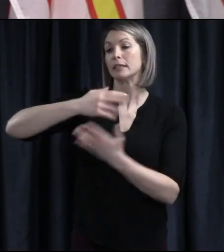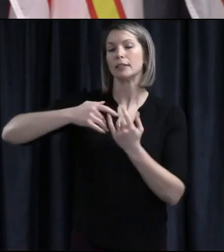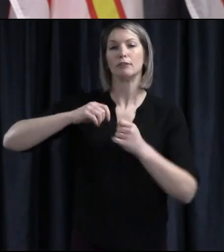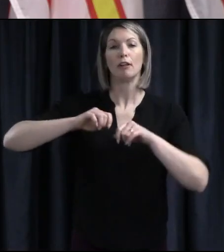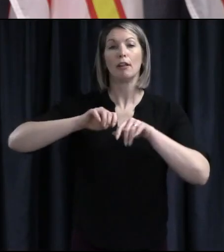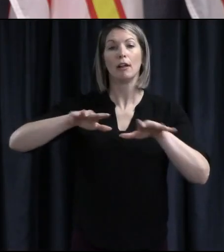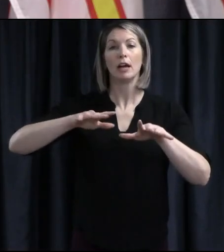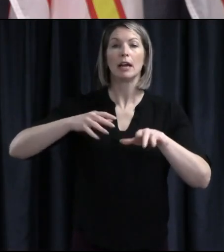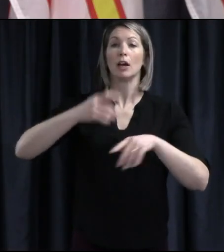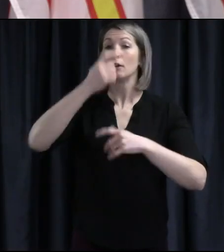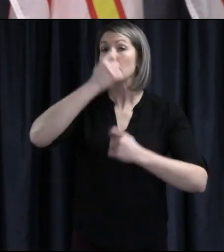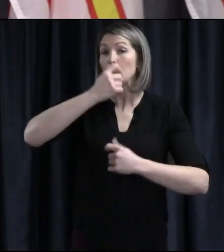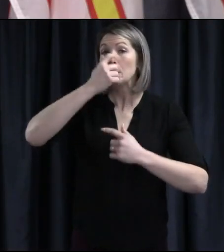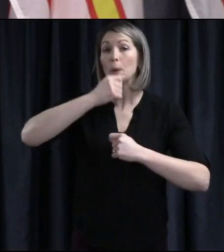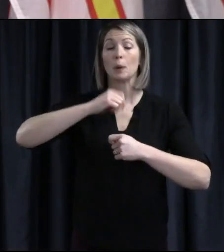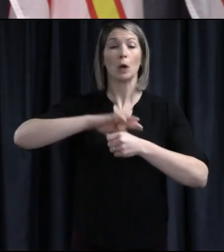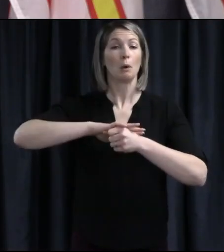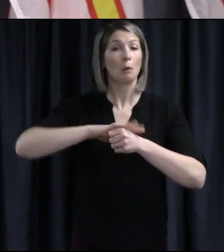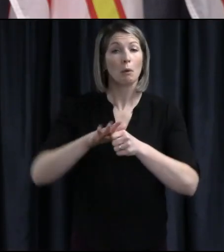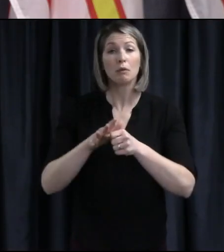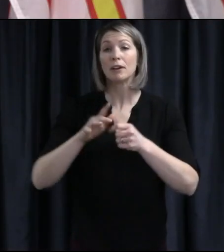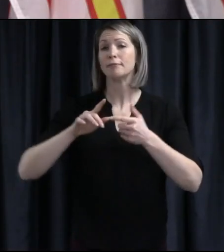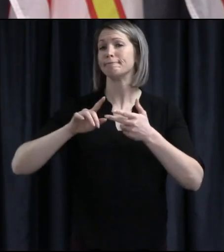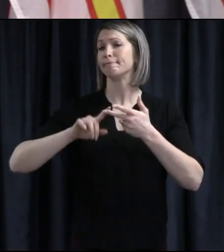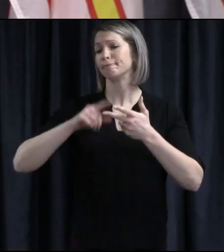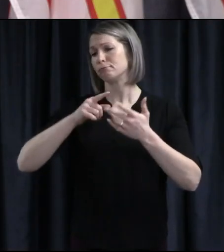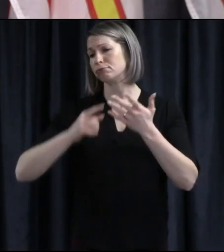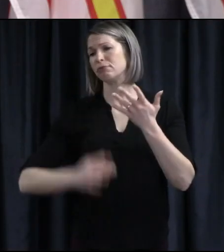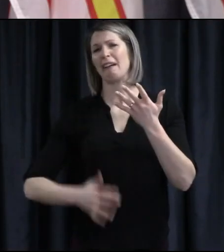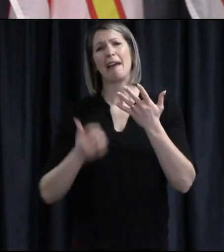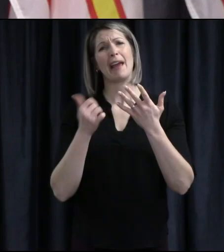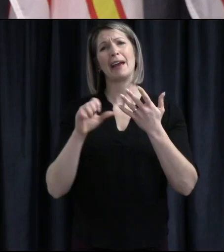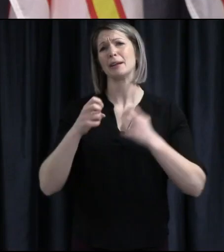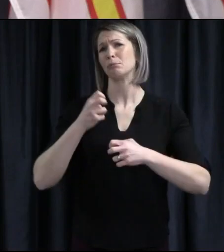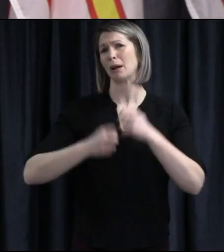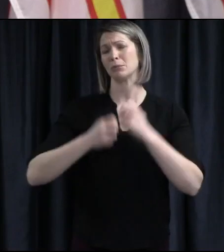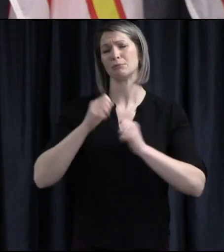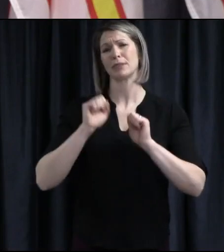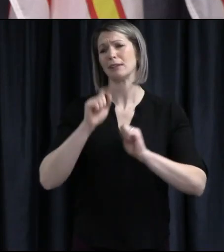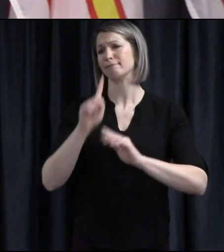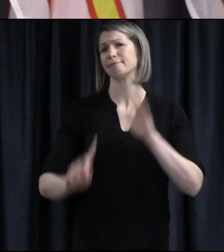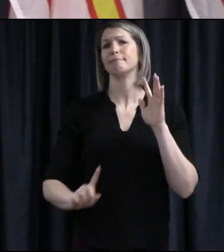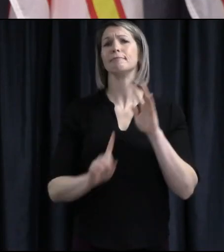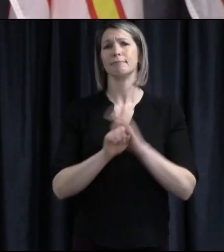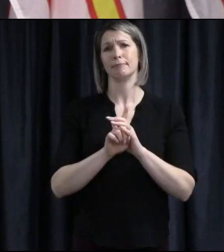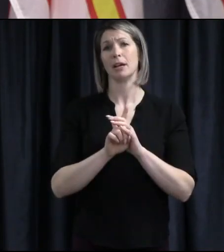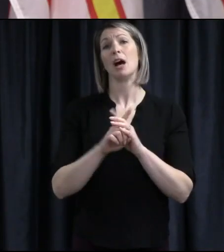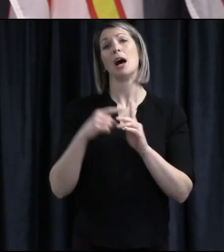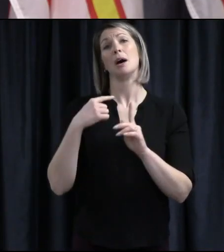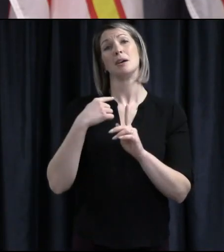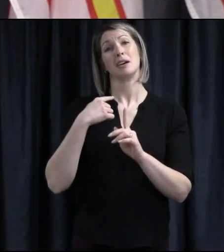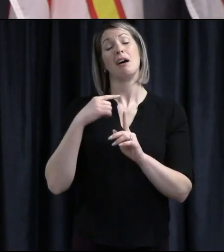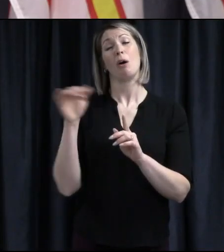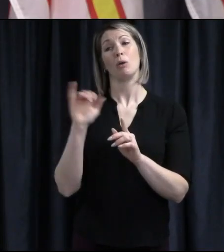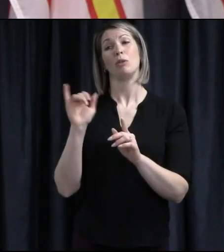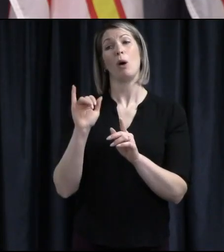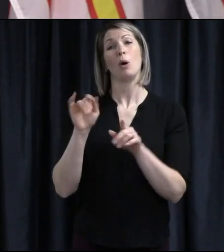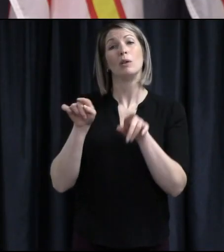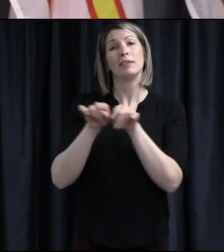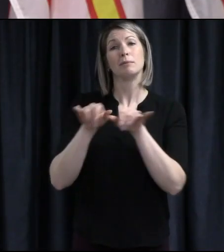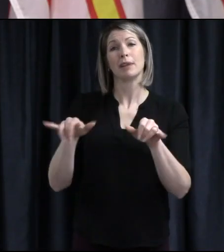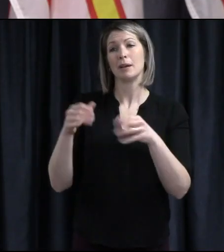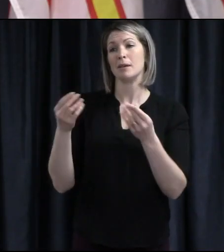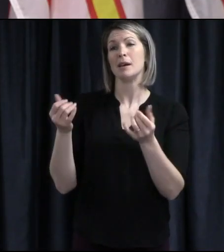COVID, but any respiratory virus. And it is difficult to clean these materials in between. So